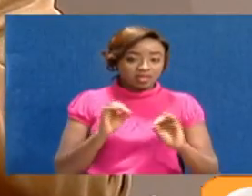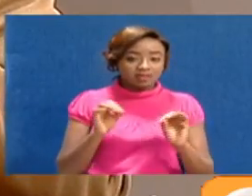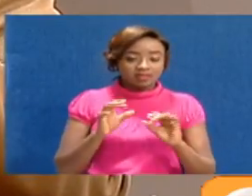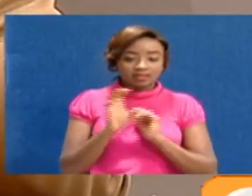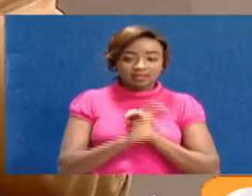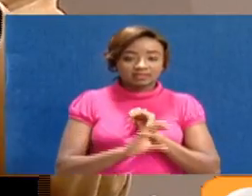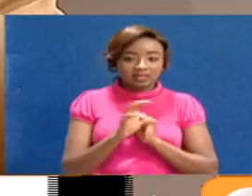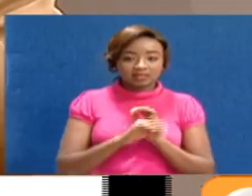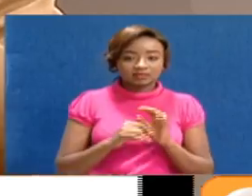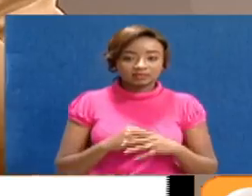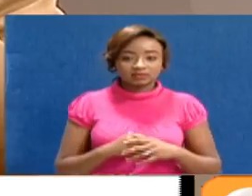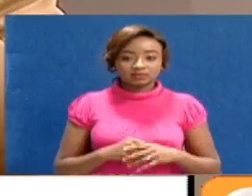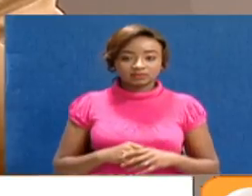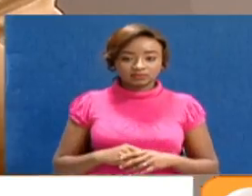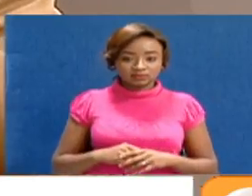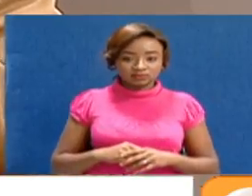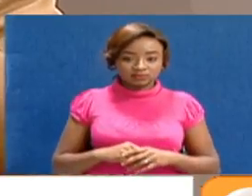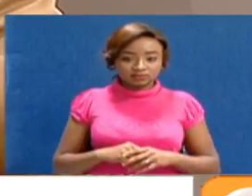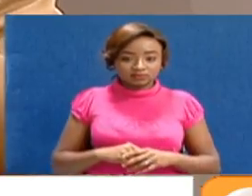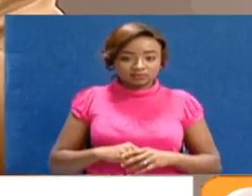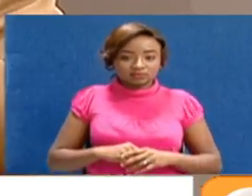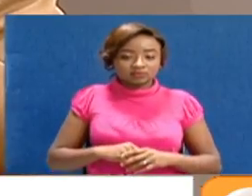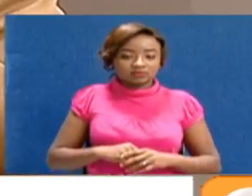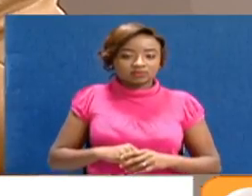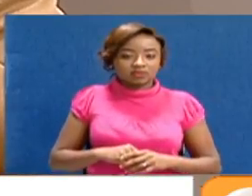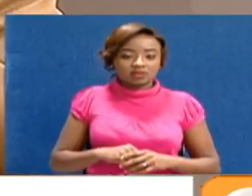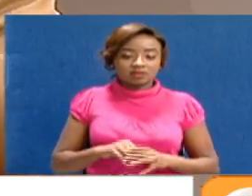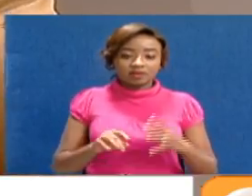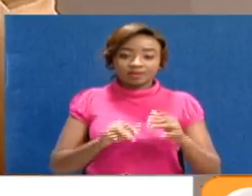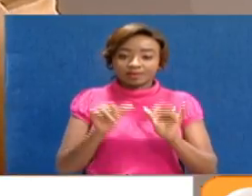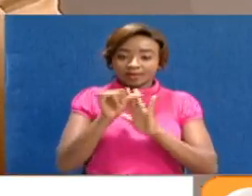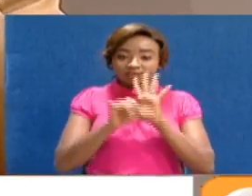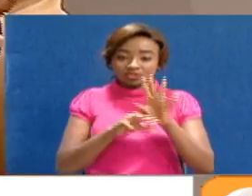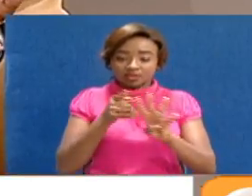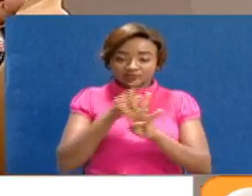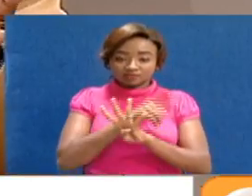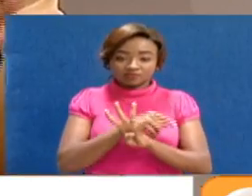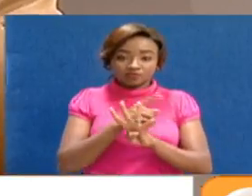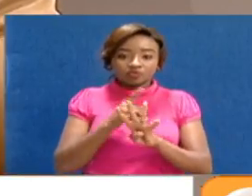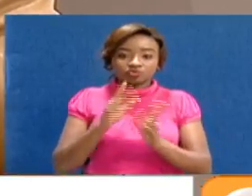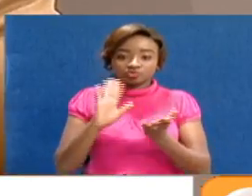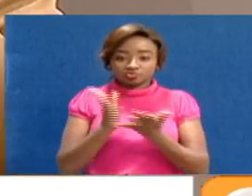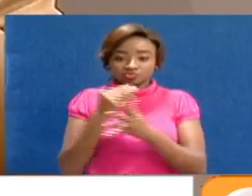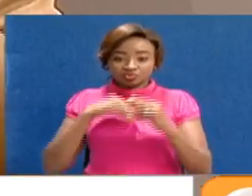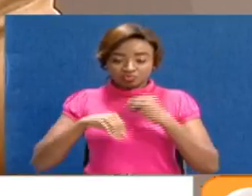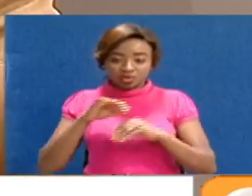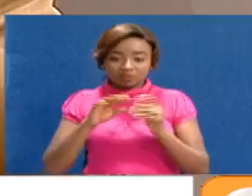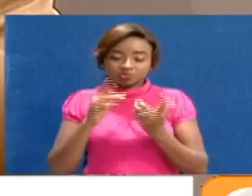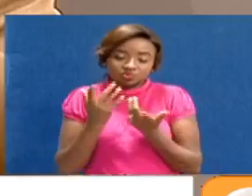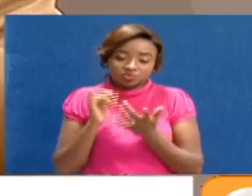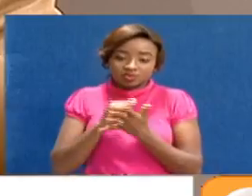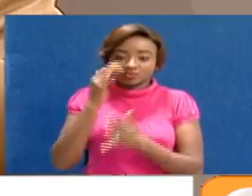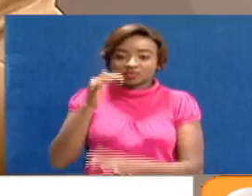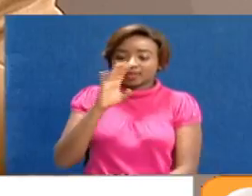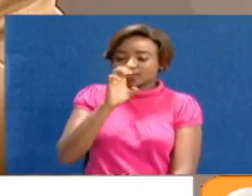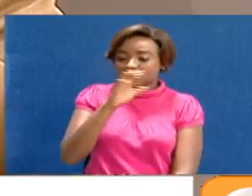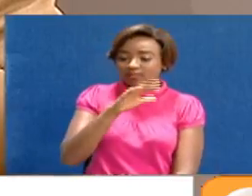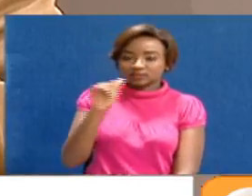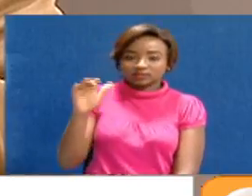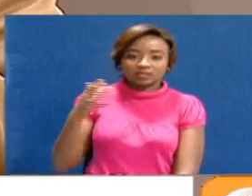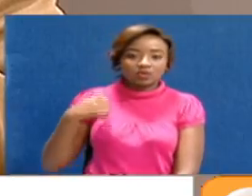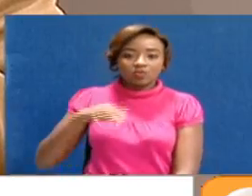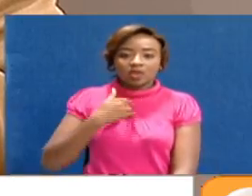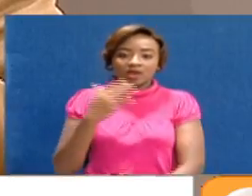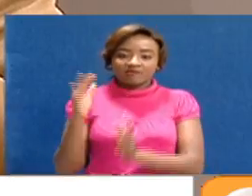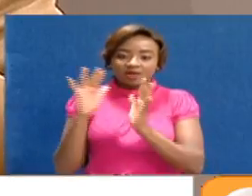Vision 2030 or the Big Four agenda unless we fight corruption. And therefore, as ESCC, that is where we have taken a three-pronged strategy